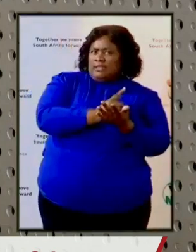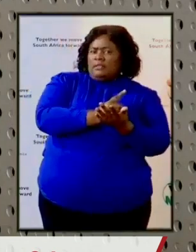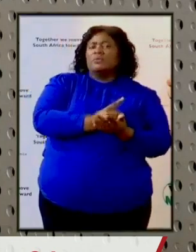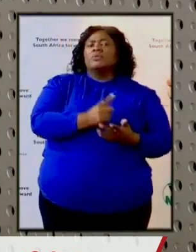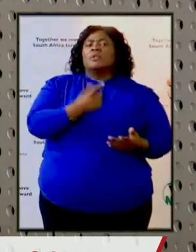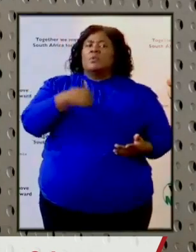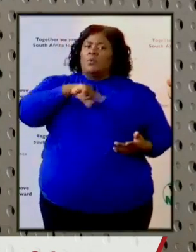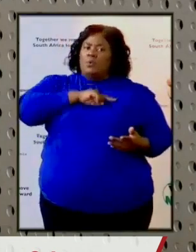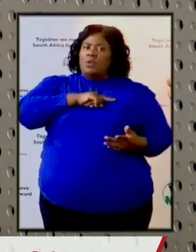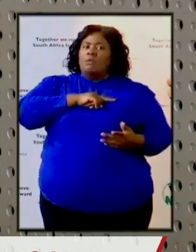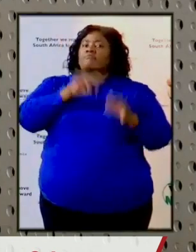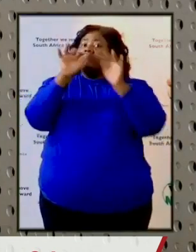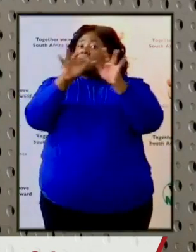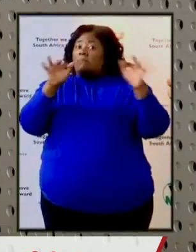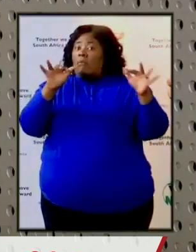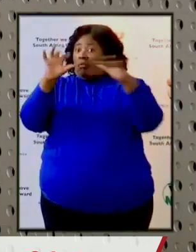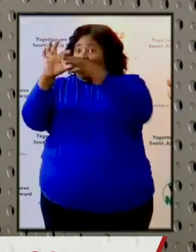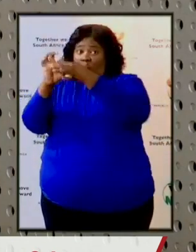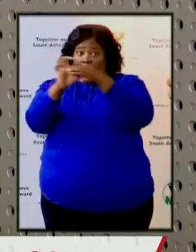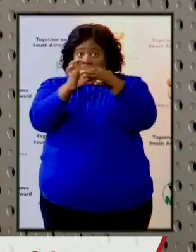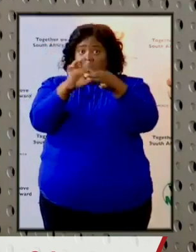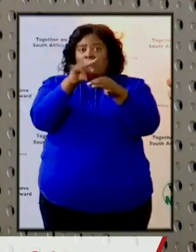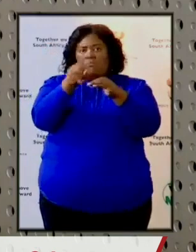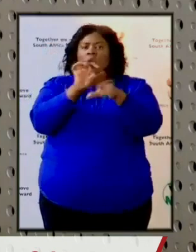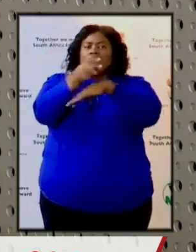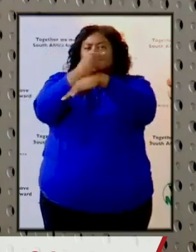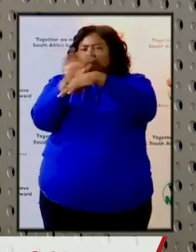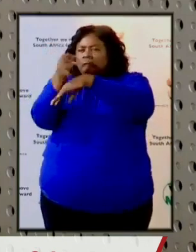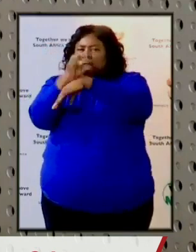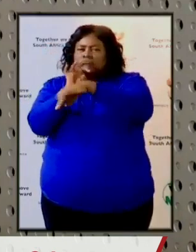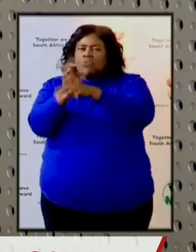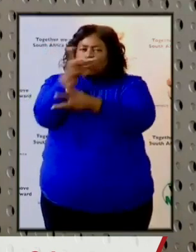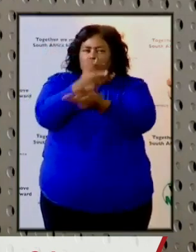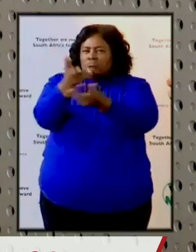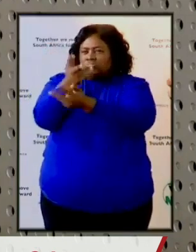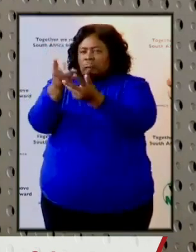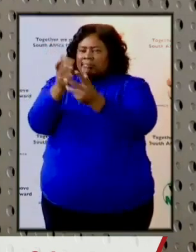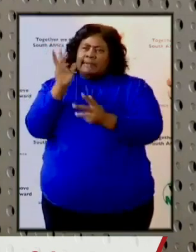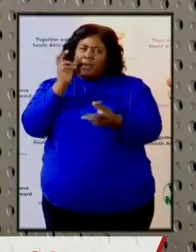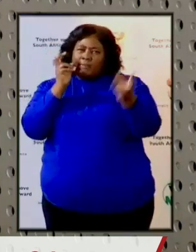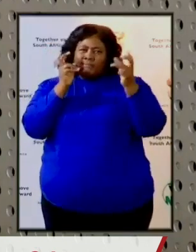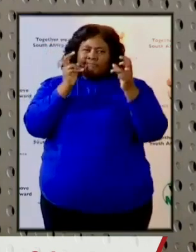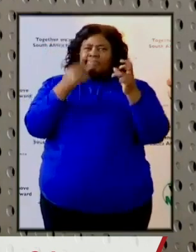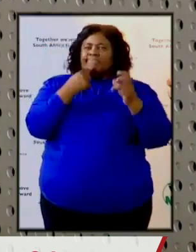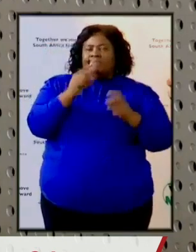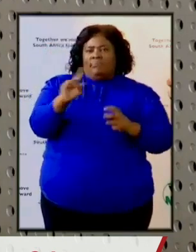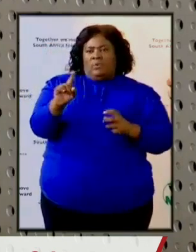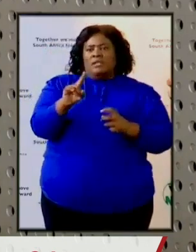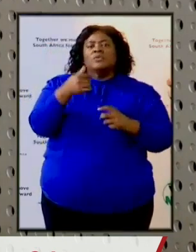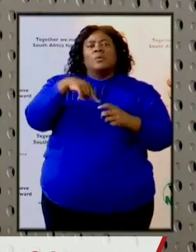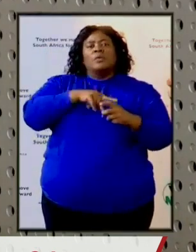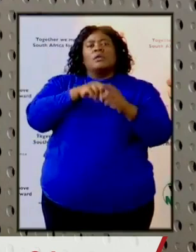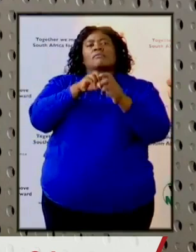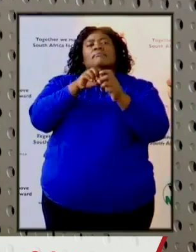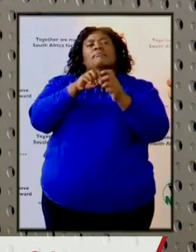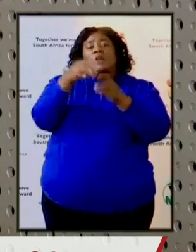least consult the public. So we put that document in public and asked